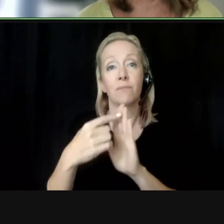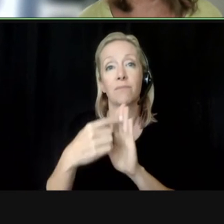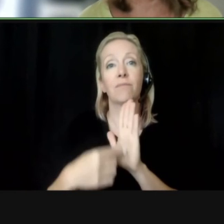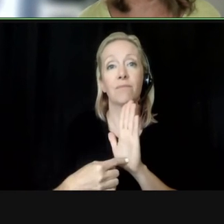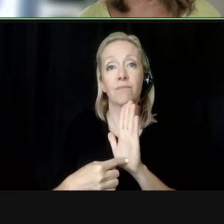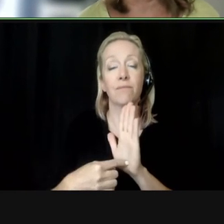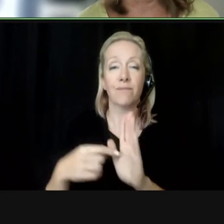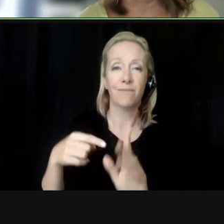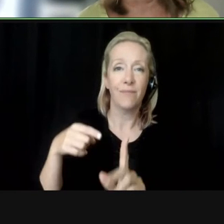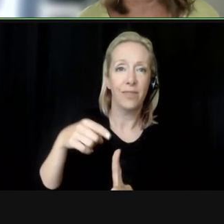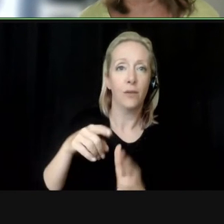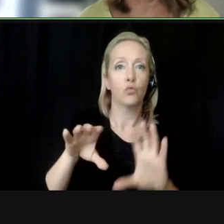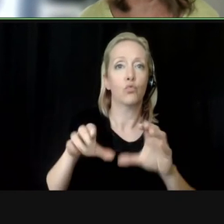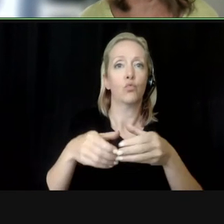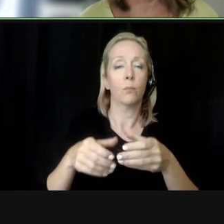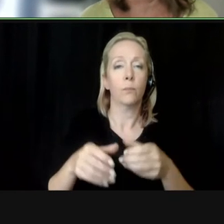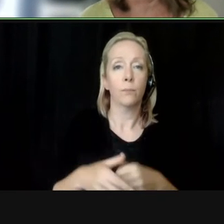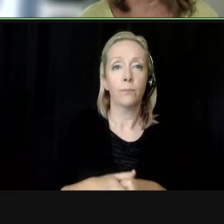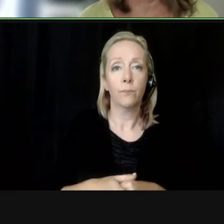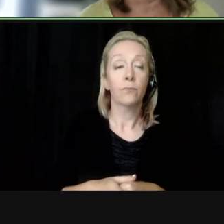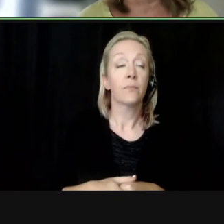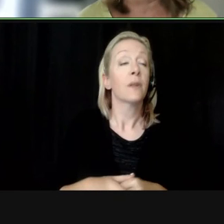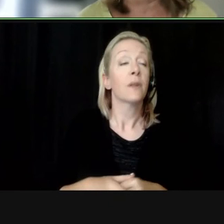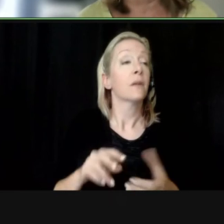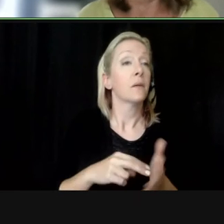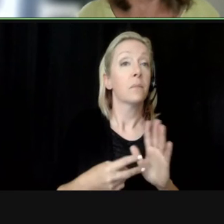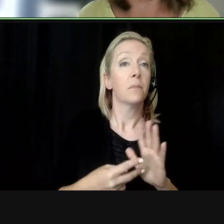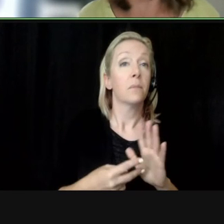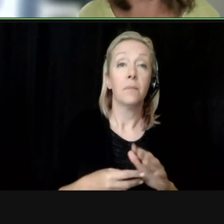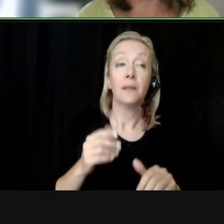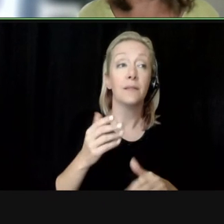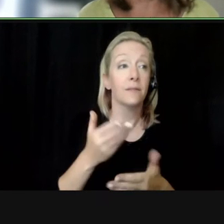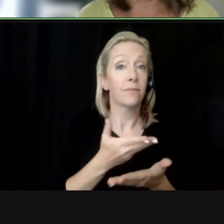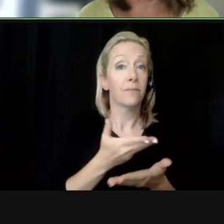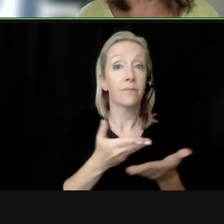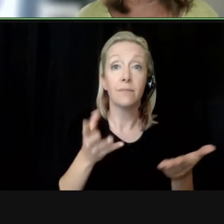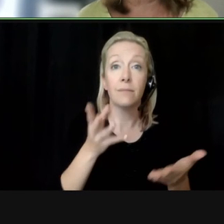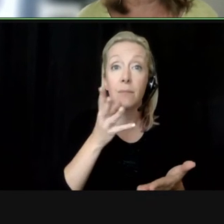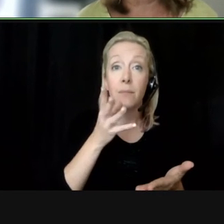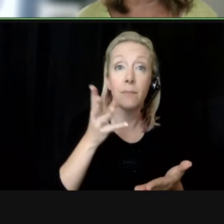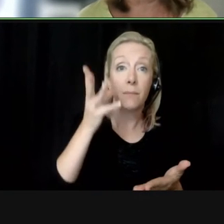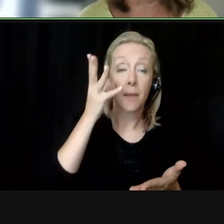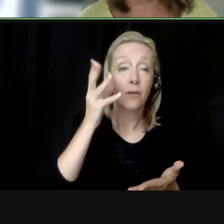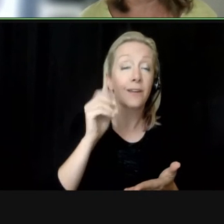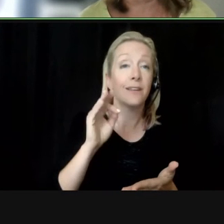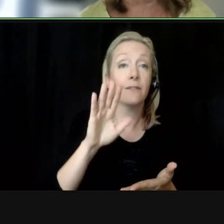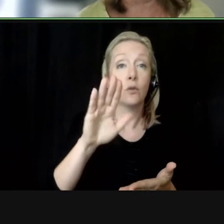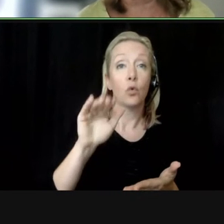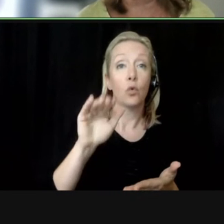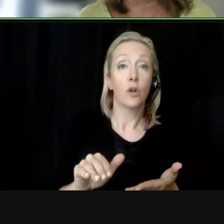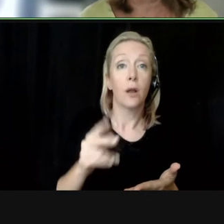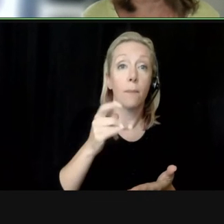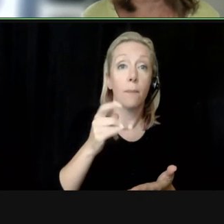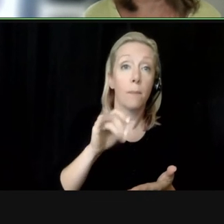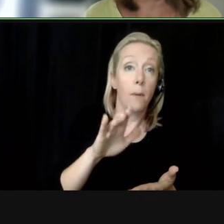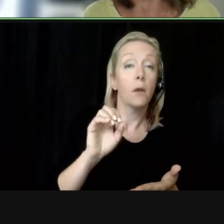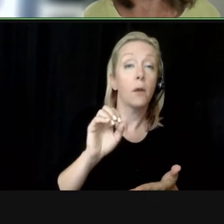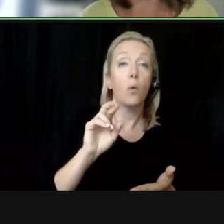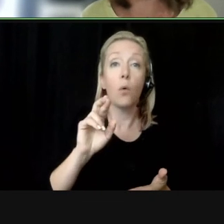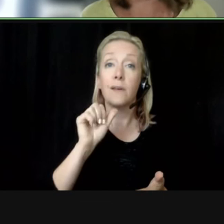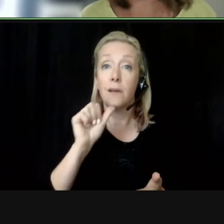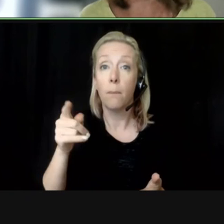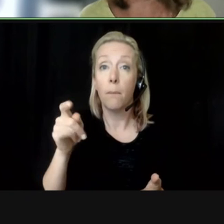would say is, for parents whose children are going to any of your public schools or even your non-public schools,